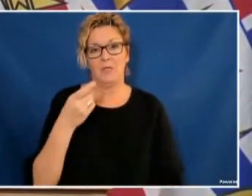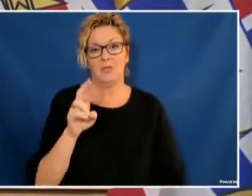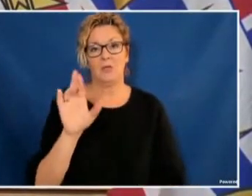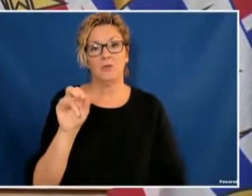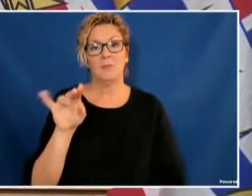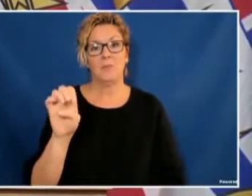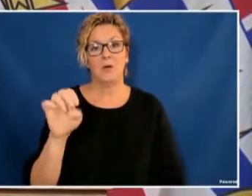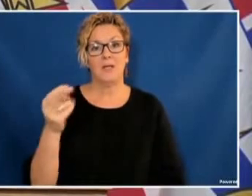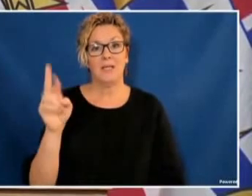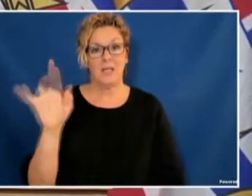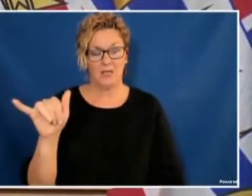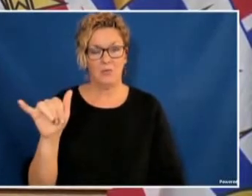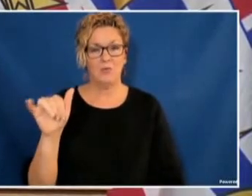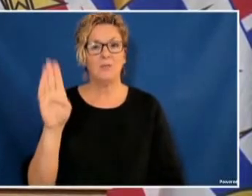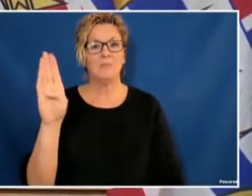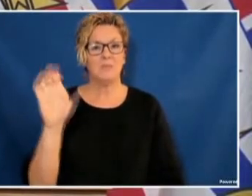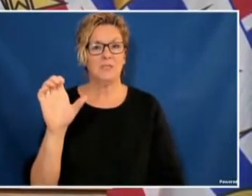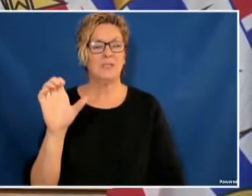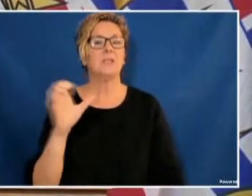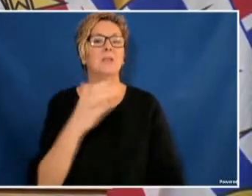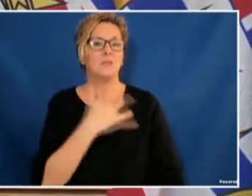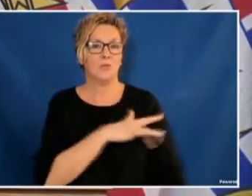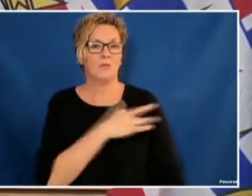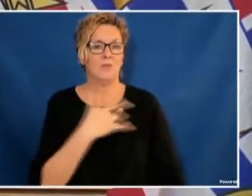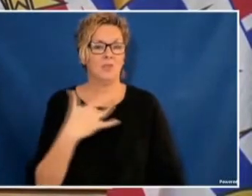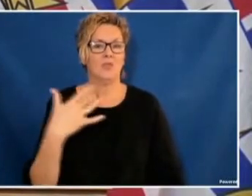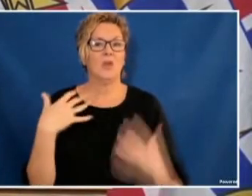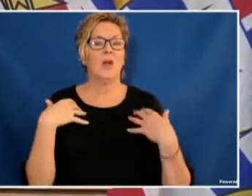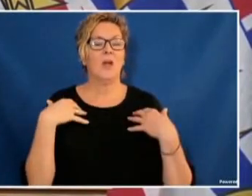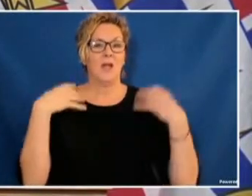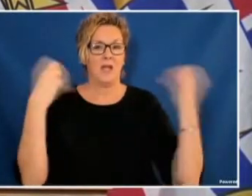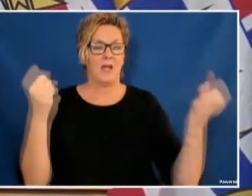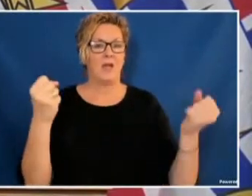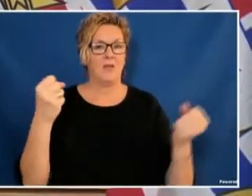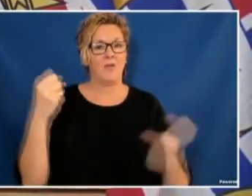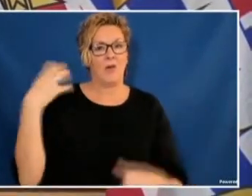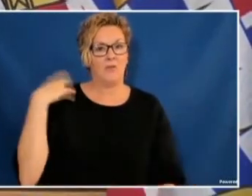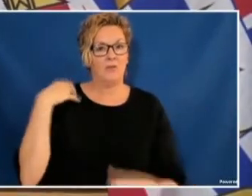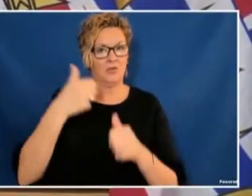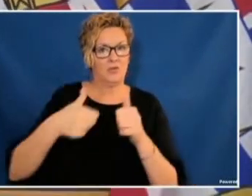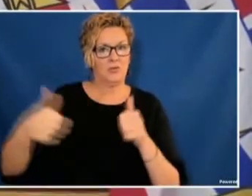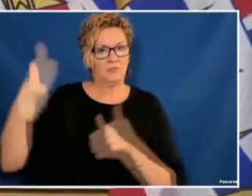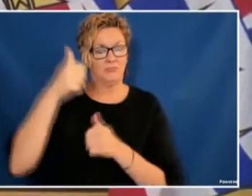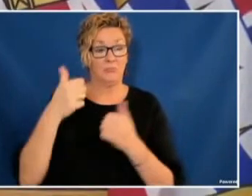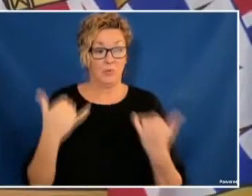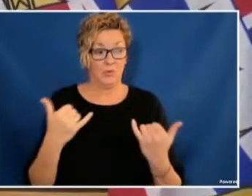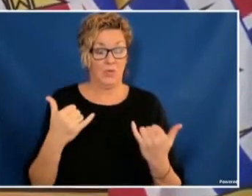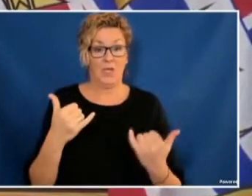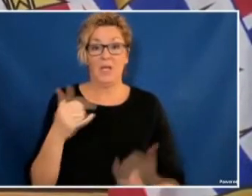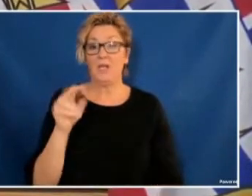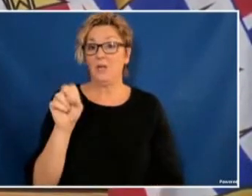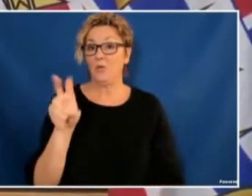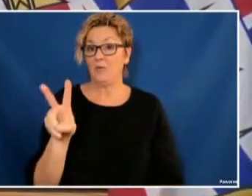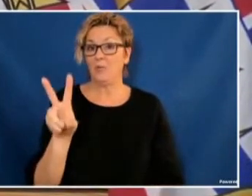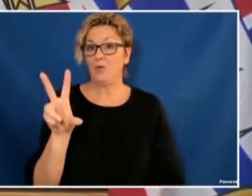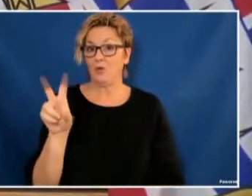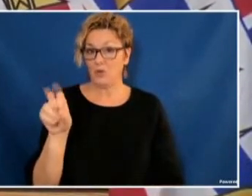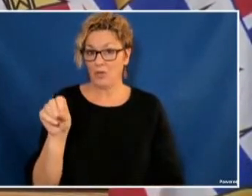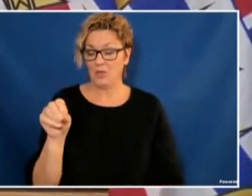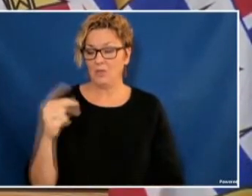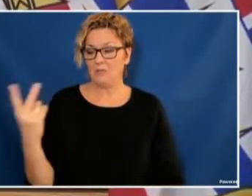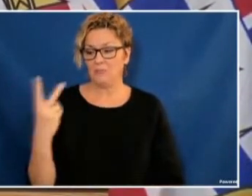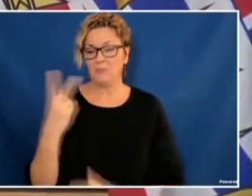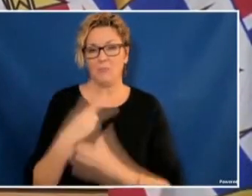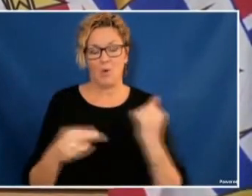with lab reporting and reconciliation of the data last week in Fraser Health,